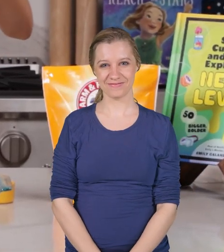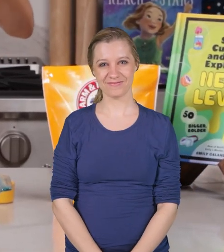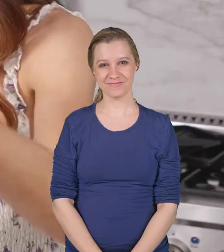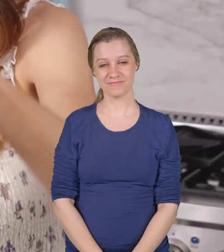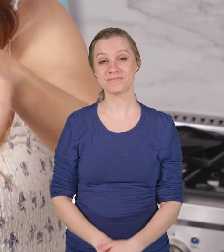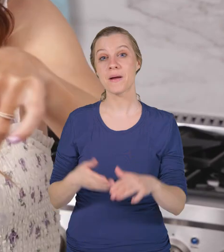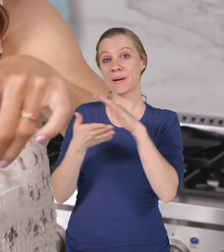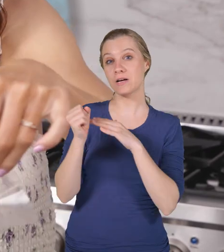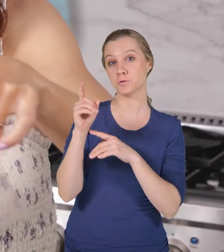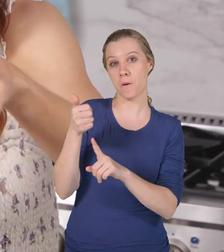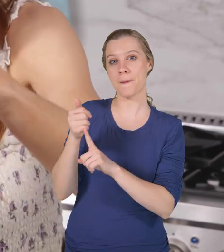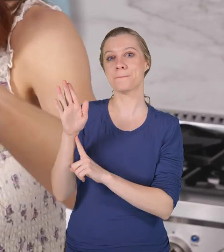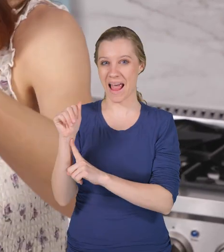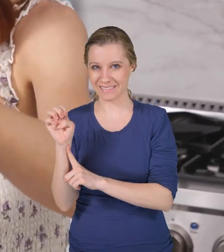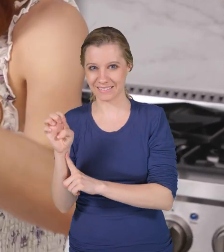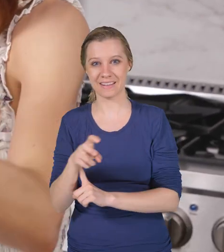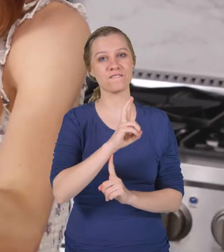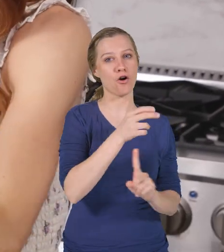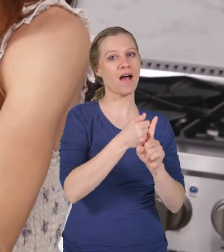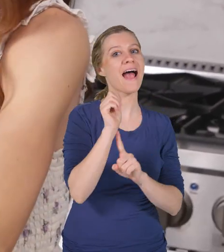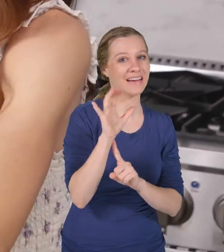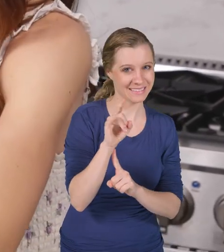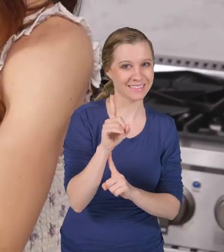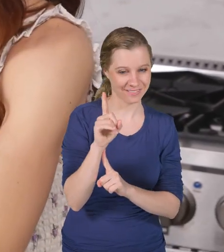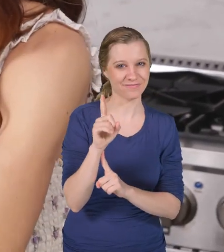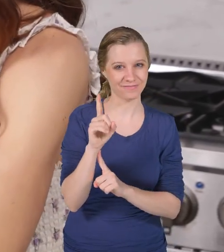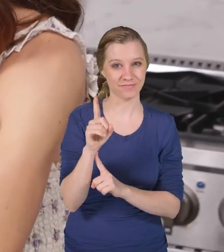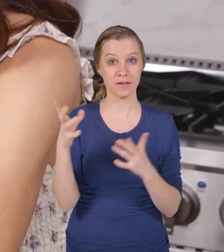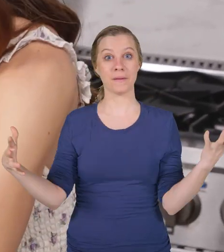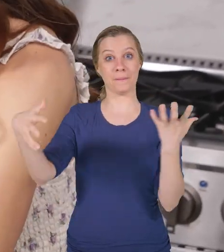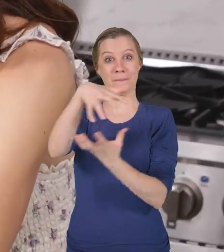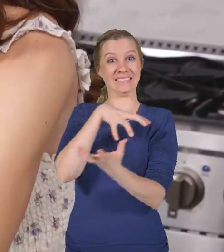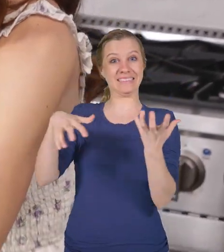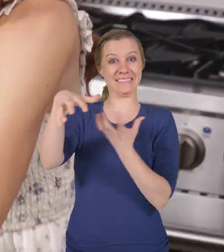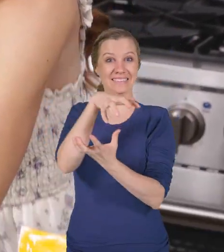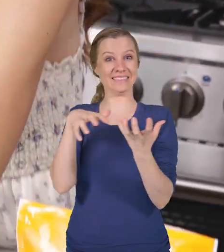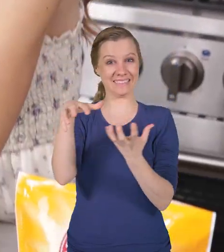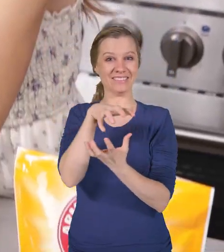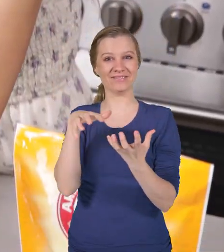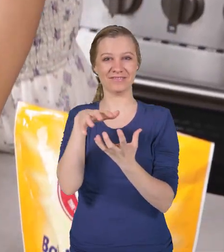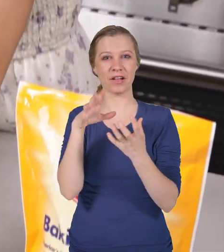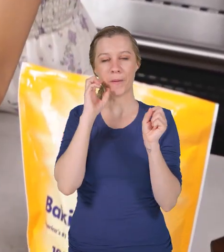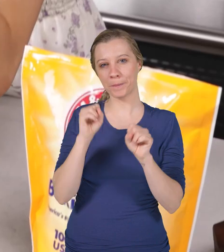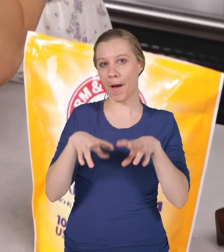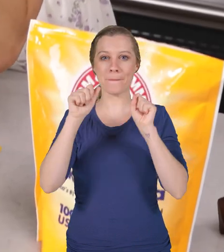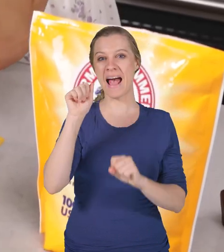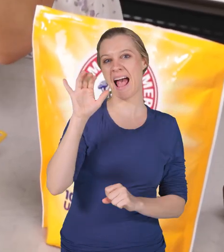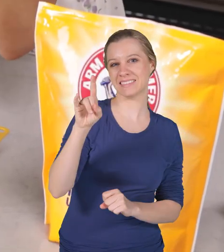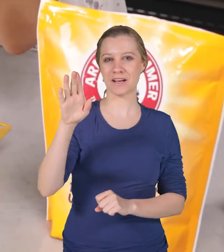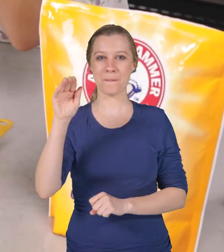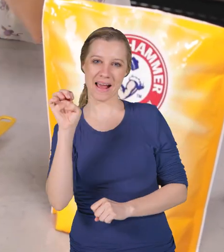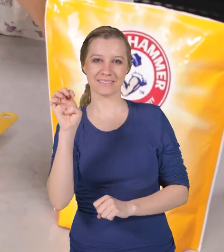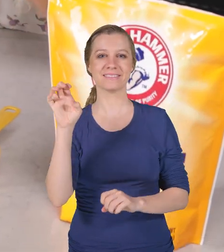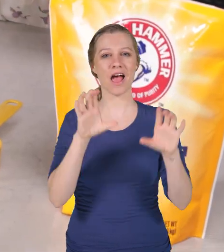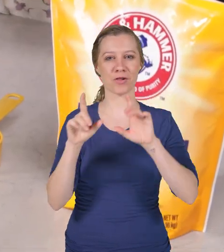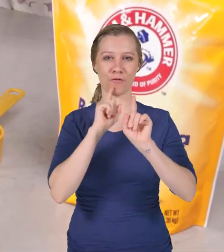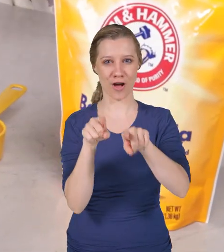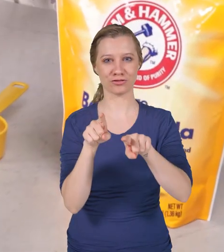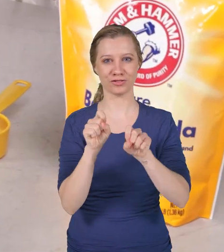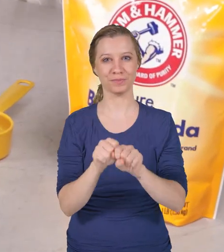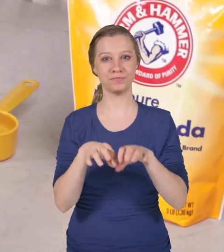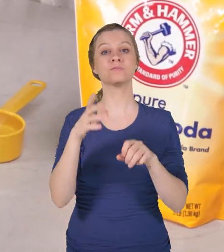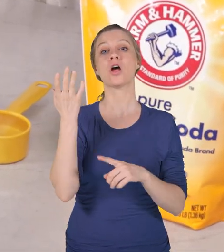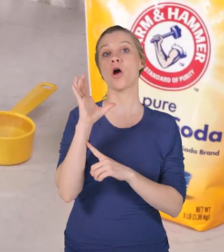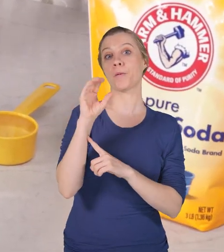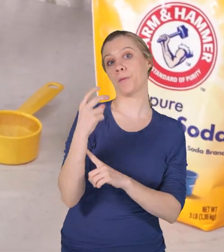can toot. Because baking soda is a base and vinegar is an acid. And when you mix those two together, it kickstarts an acid-base chemical reaction